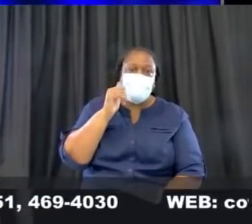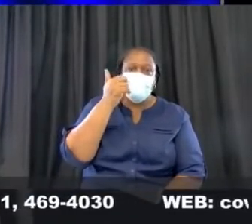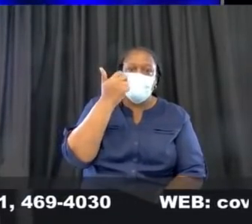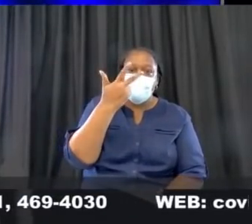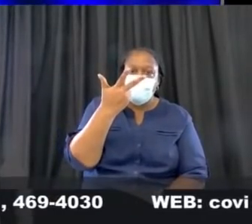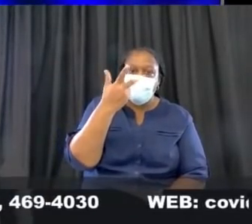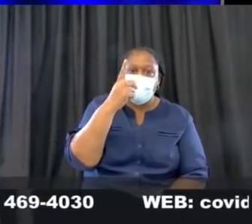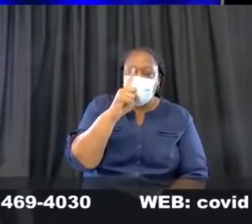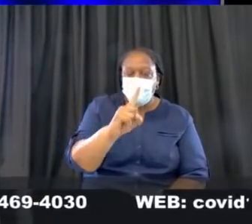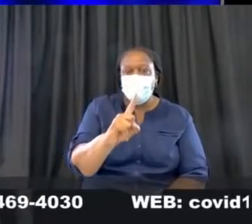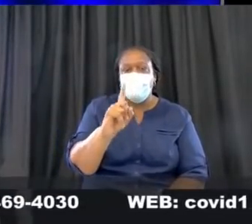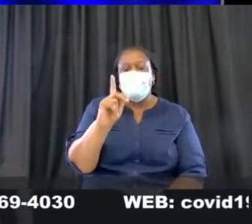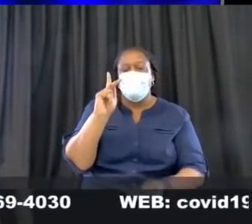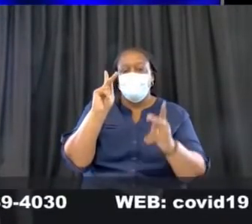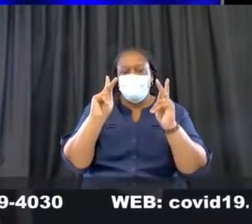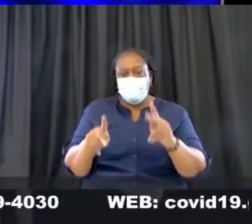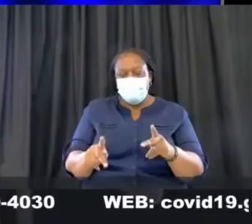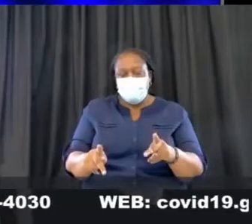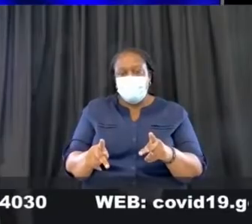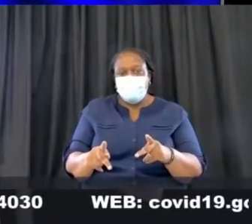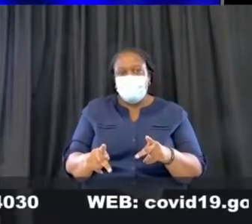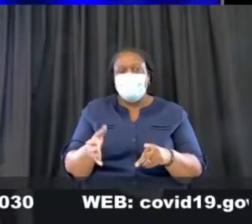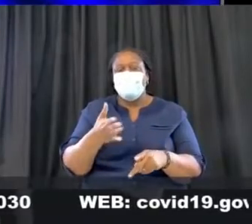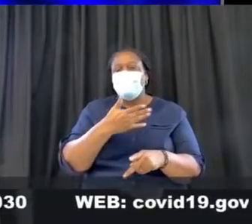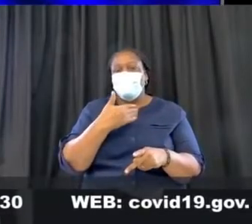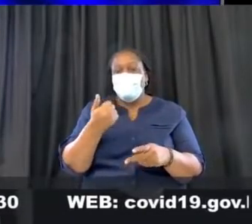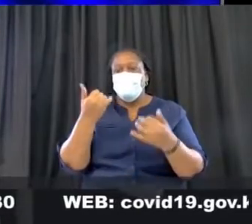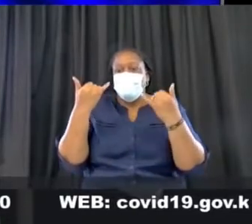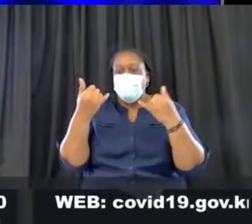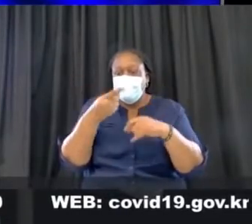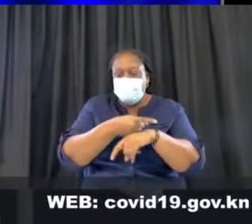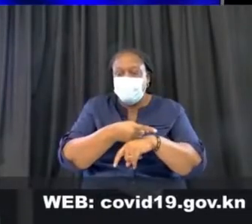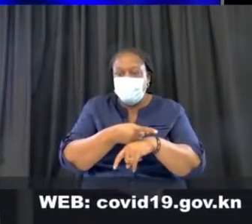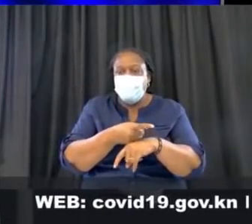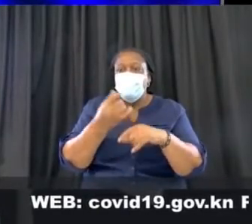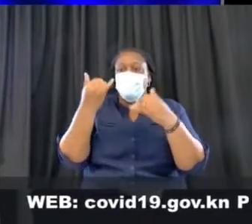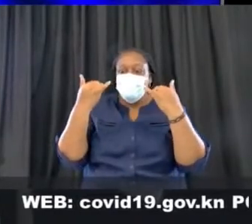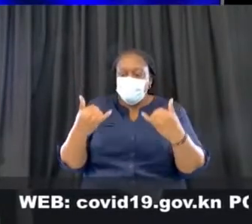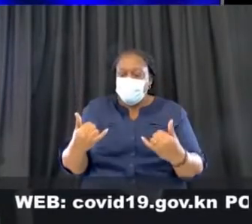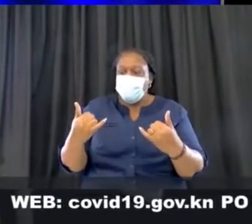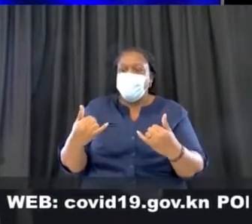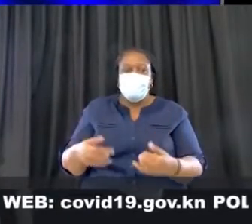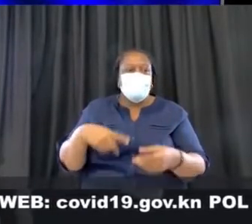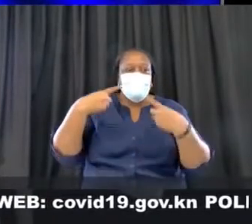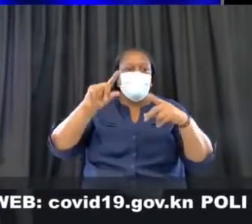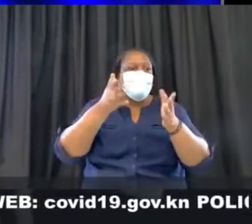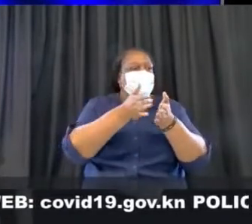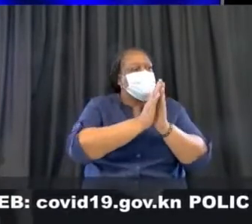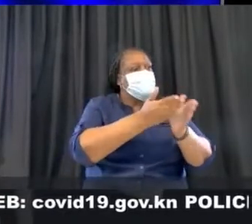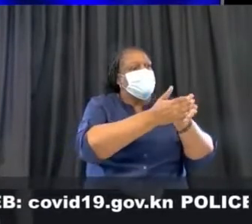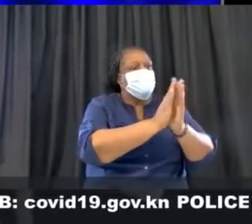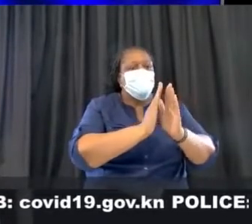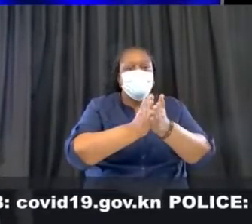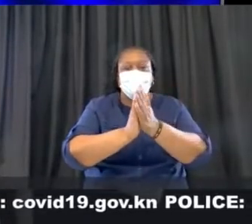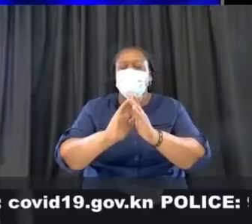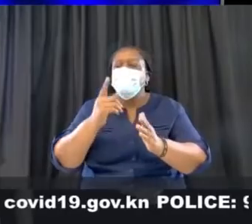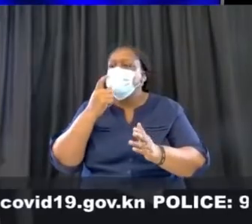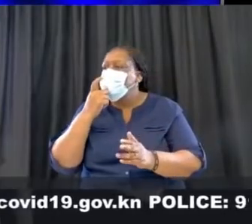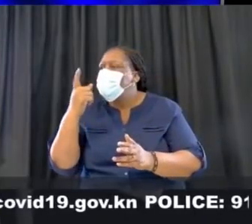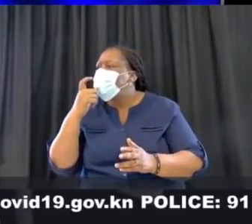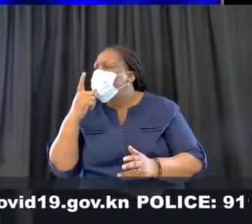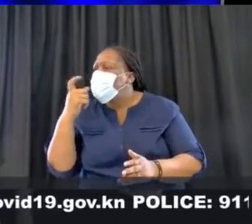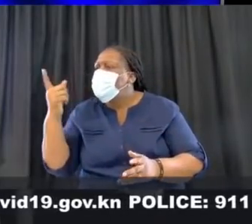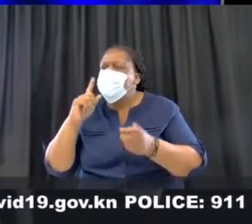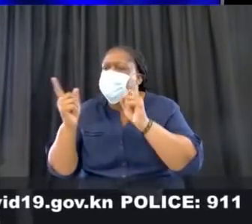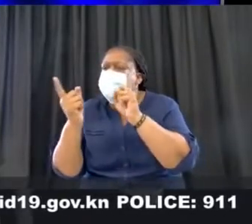And so with the contact tracing that had to be done today, one case might have 20, 30 contacts. And